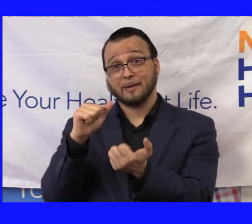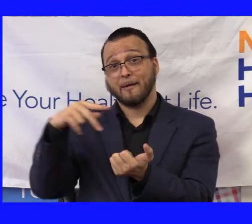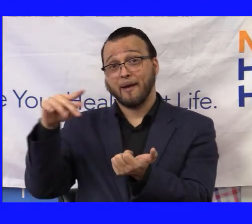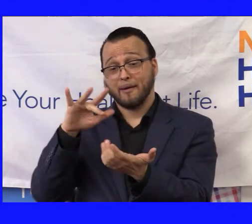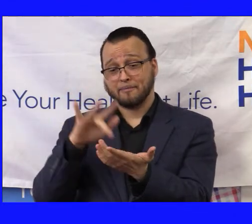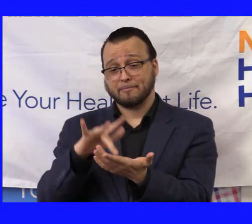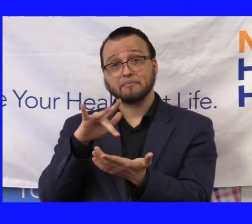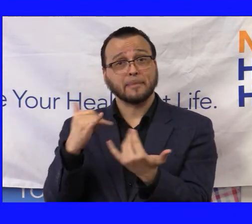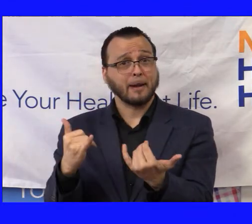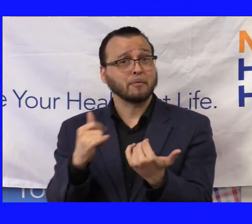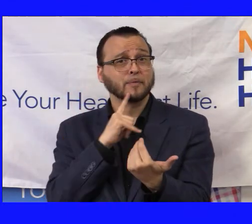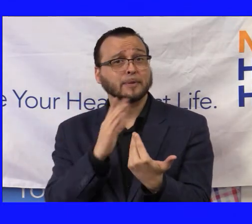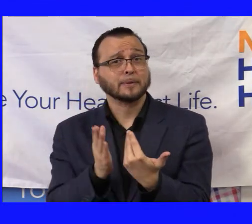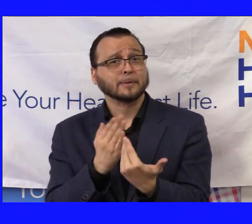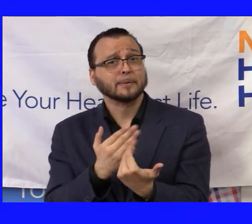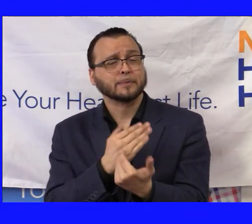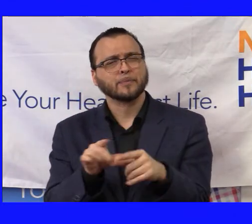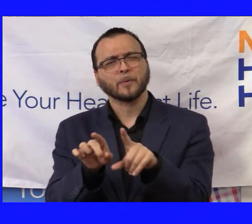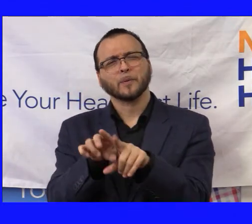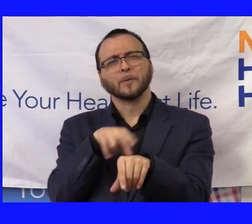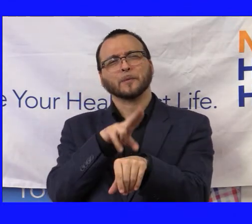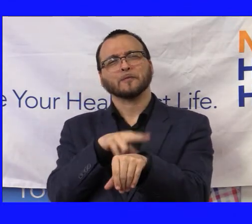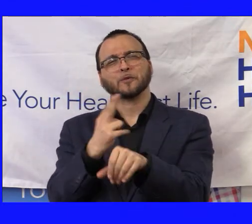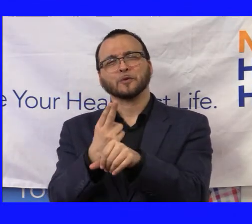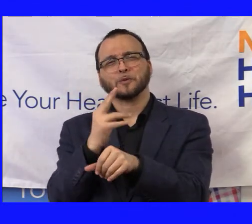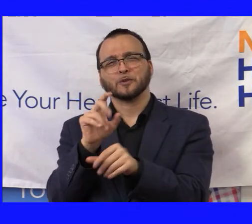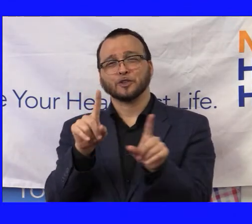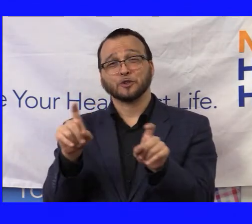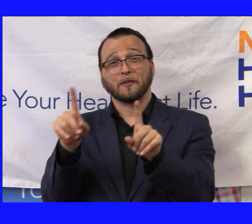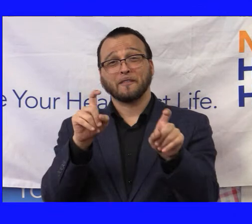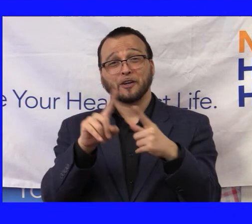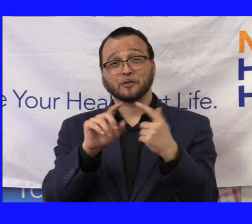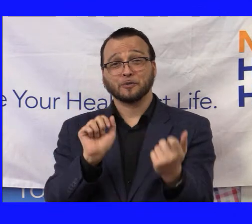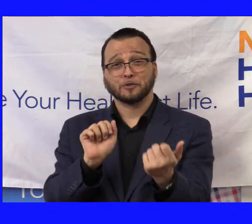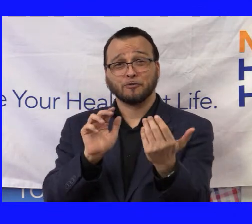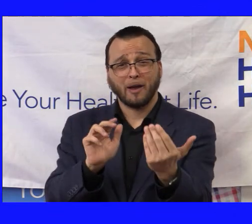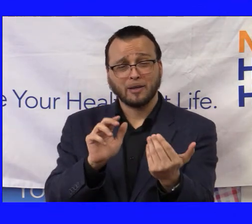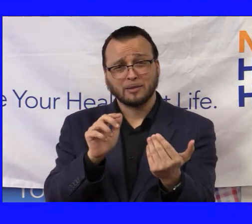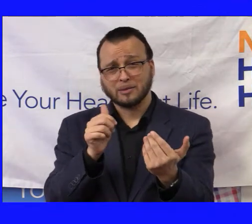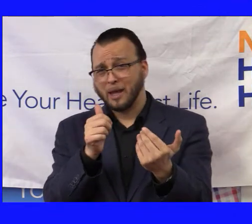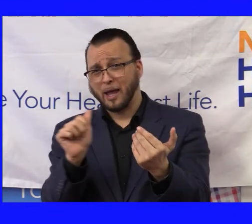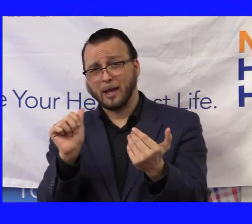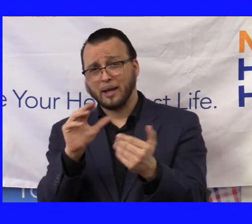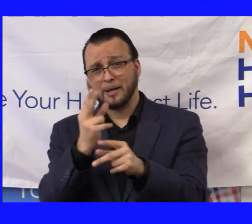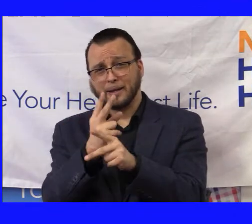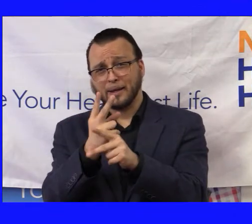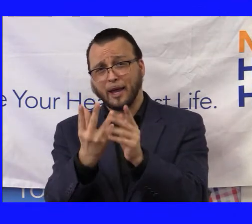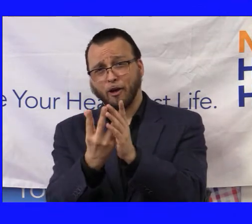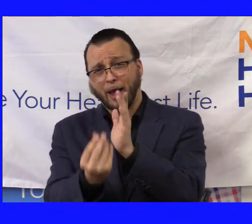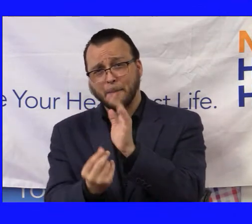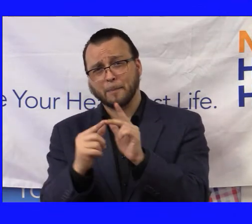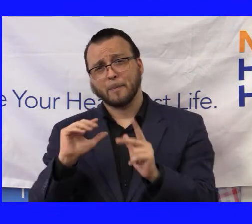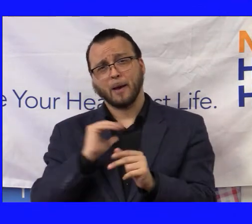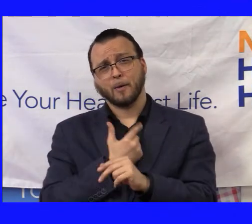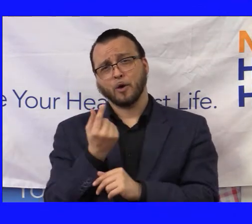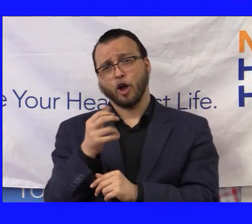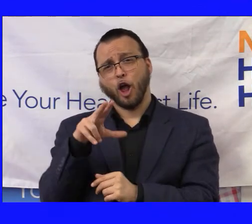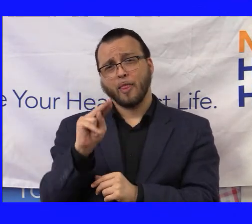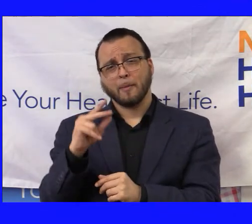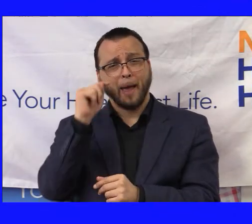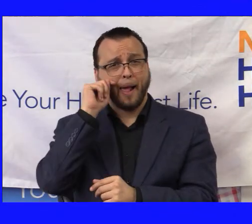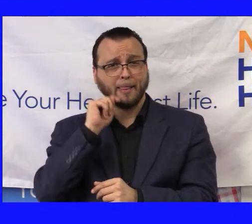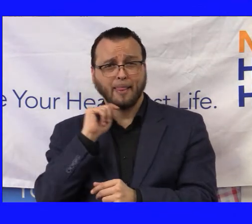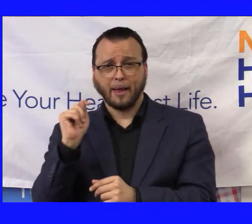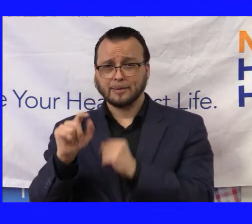convenient. And of course, using MyChart surveys to address our VBP care gaps, our Gotham adolescent engagement